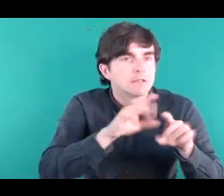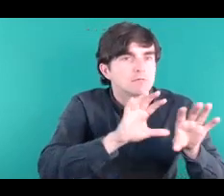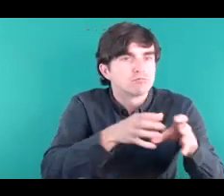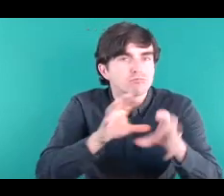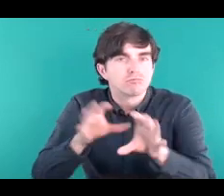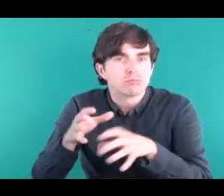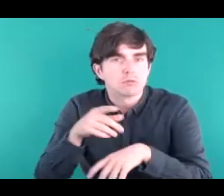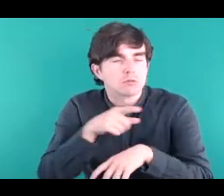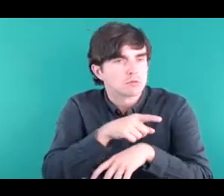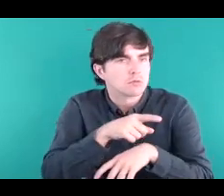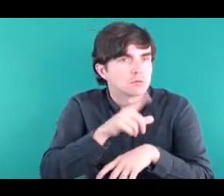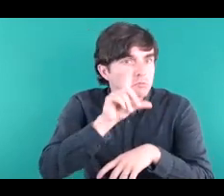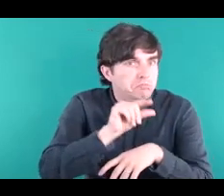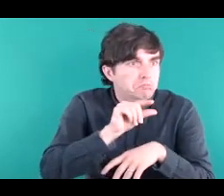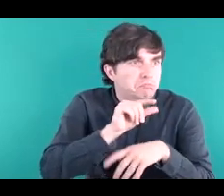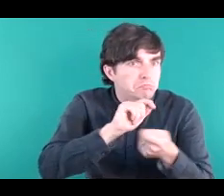that are existing